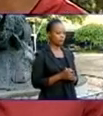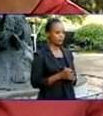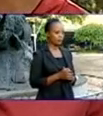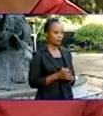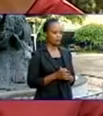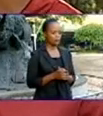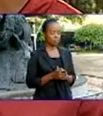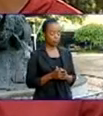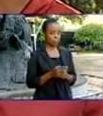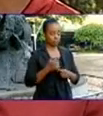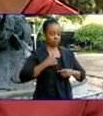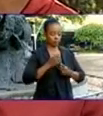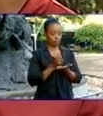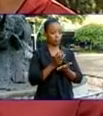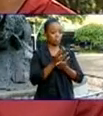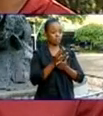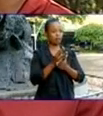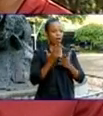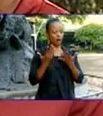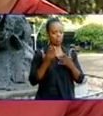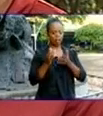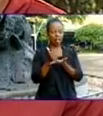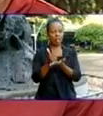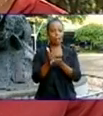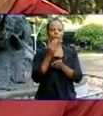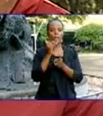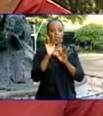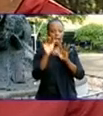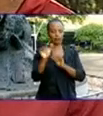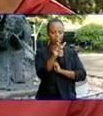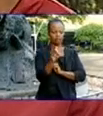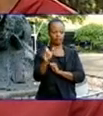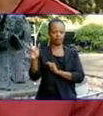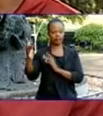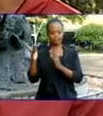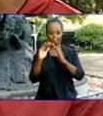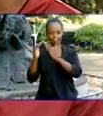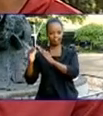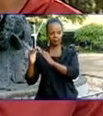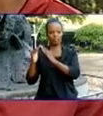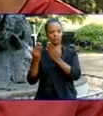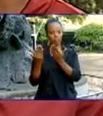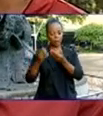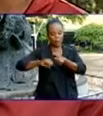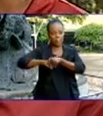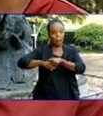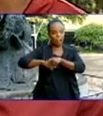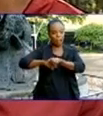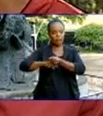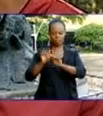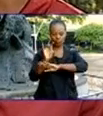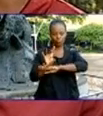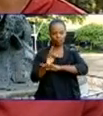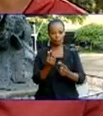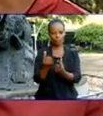with individuals, with the groups and with the community in rendering services. We give support, we give